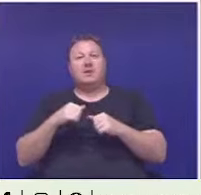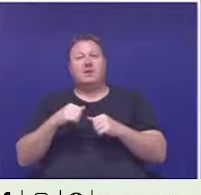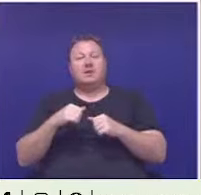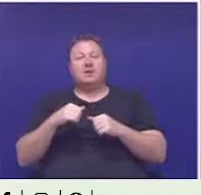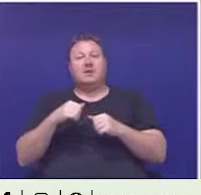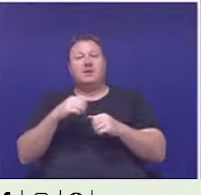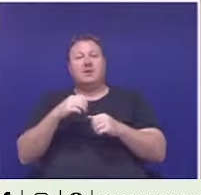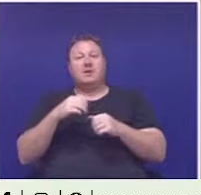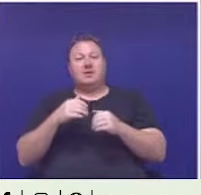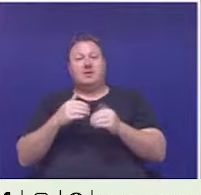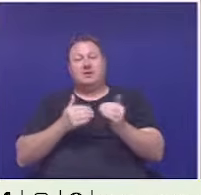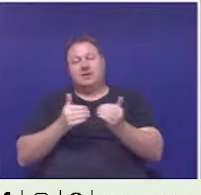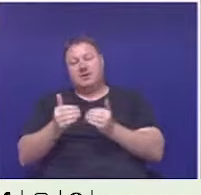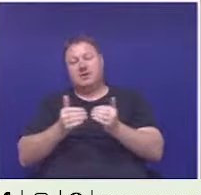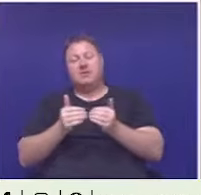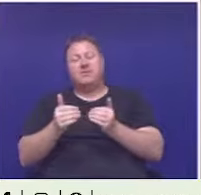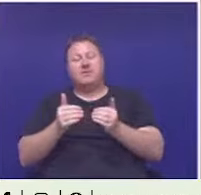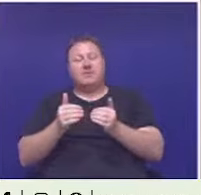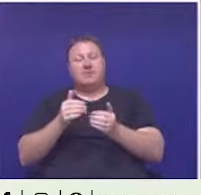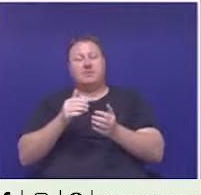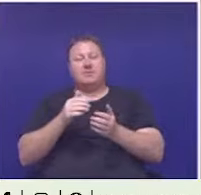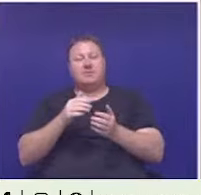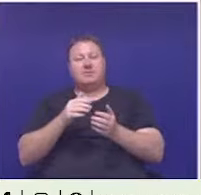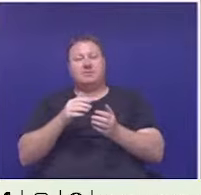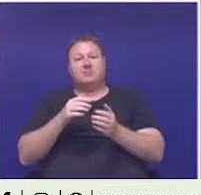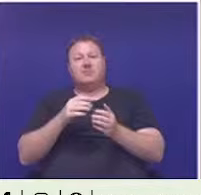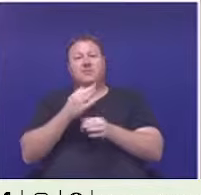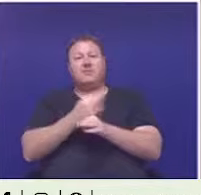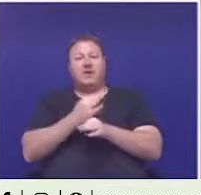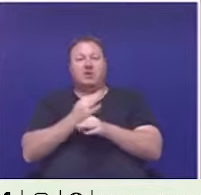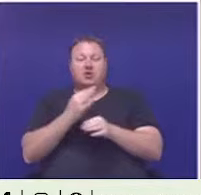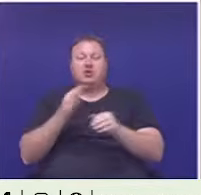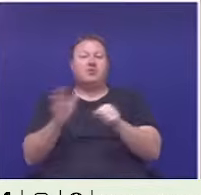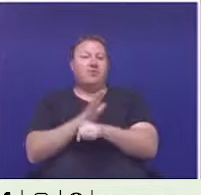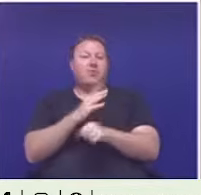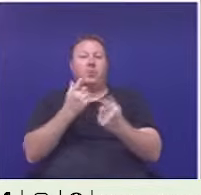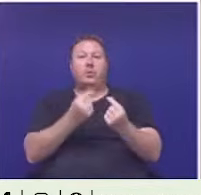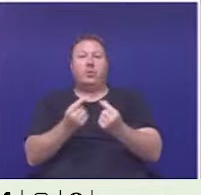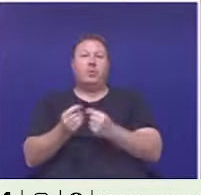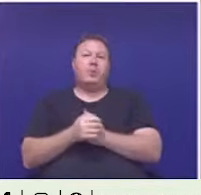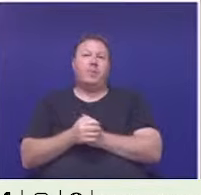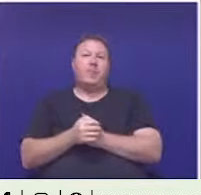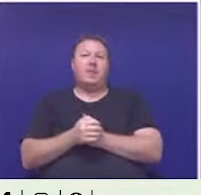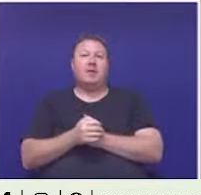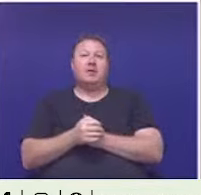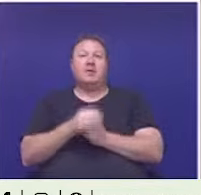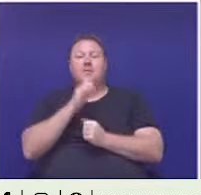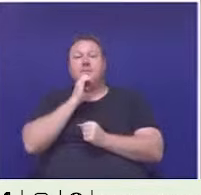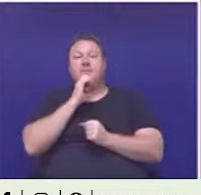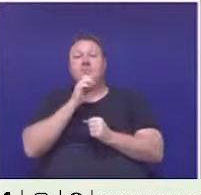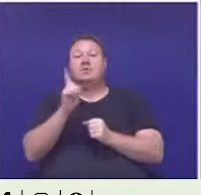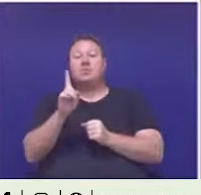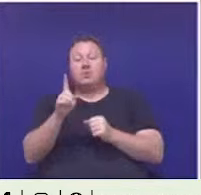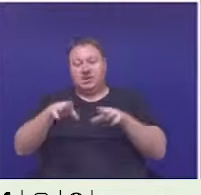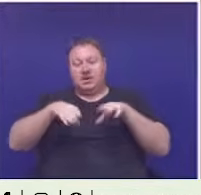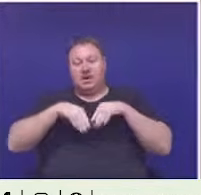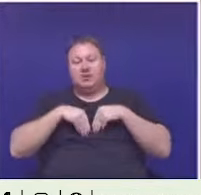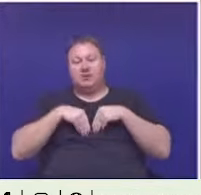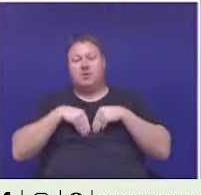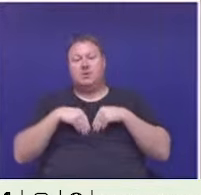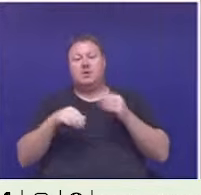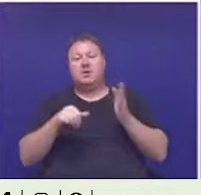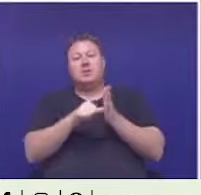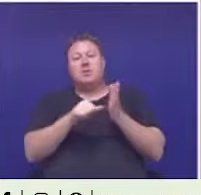properly. But what are their core governance functions? Their core governance functions are the adoption and the implementation of